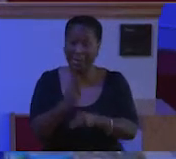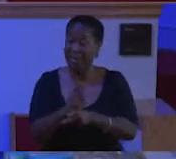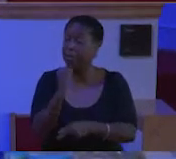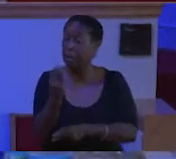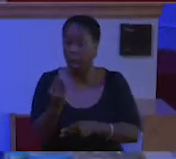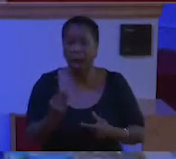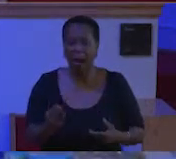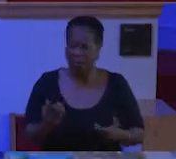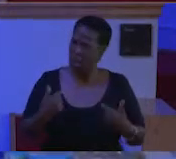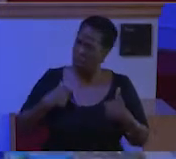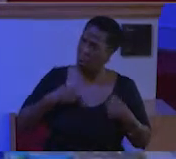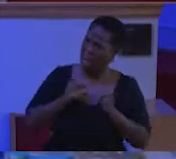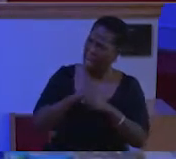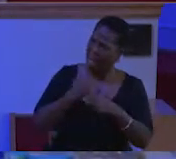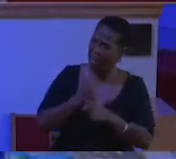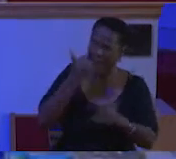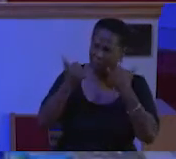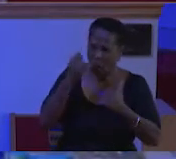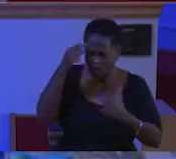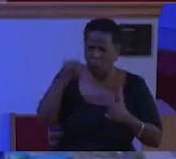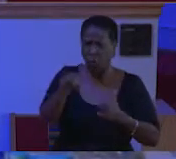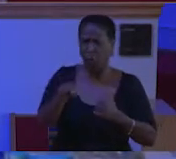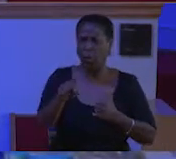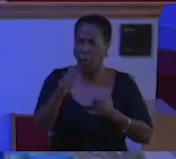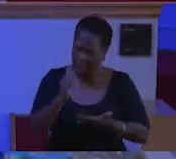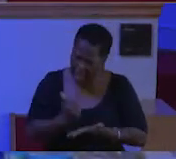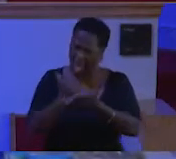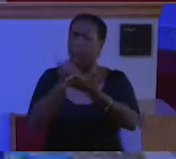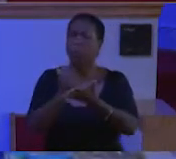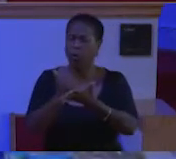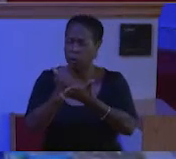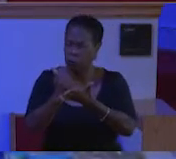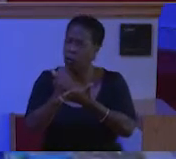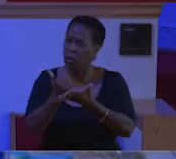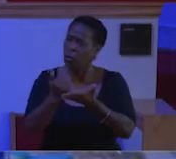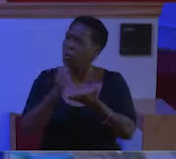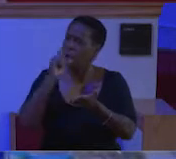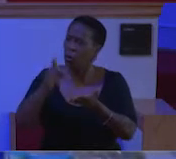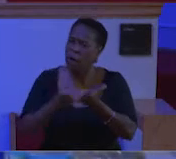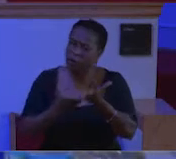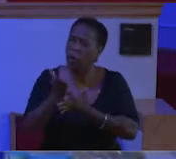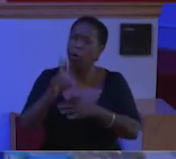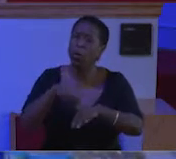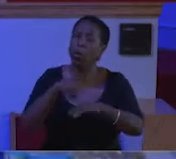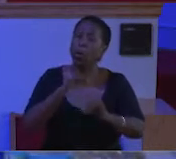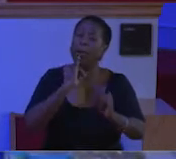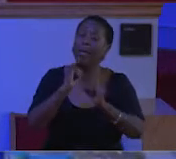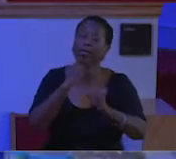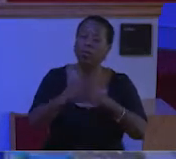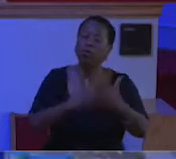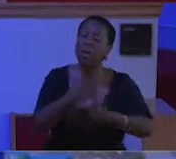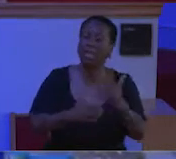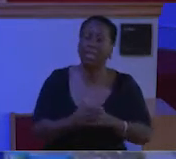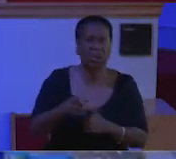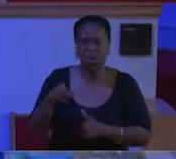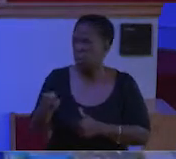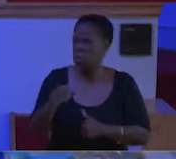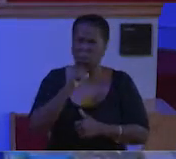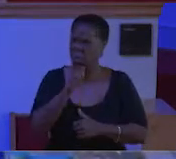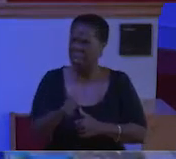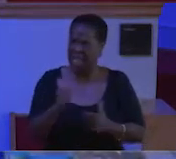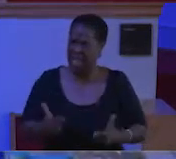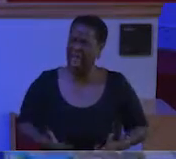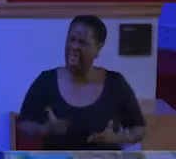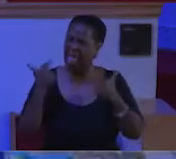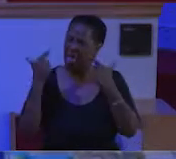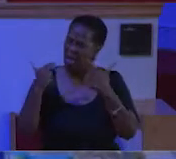job when I made phone calls for you and set you up so that you wouldn't have to go through normal interview processes. You didn't live